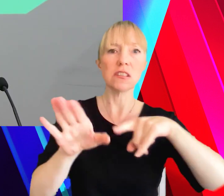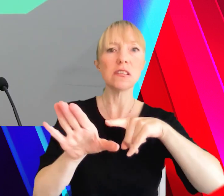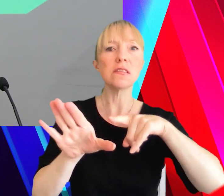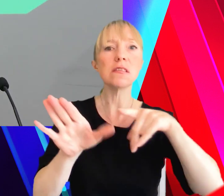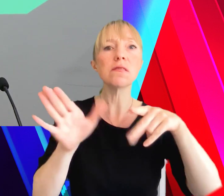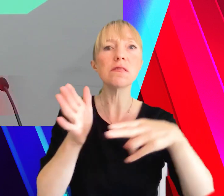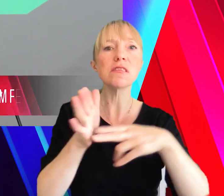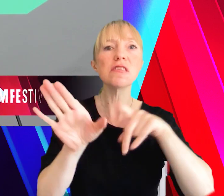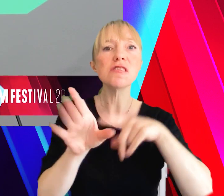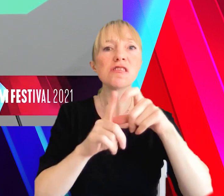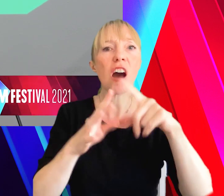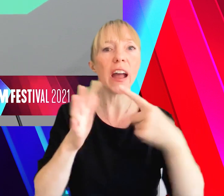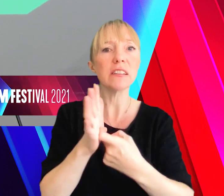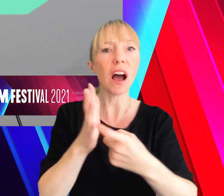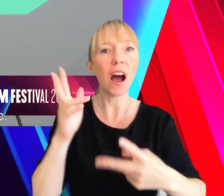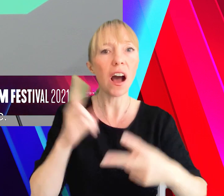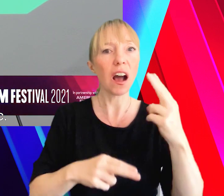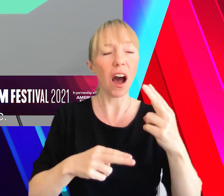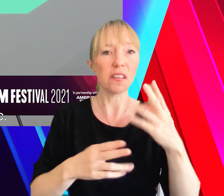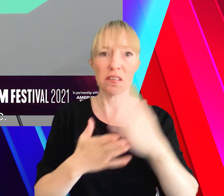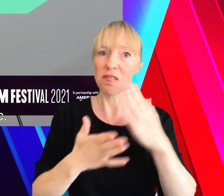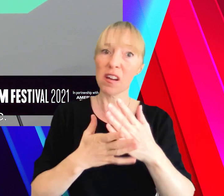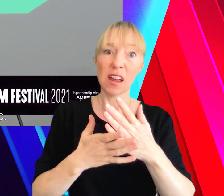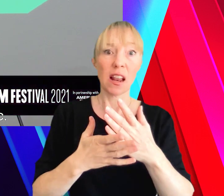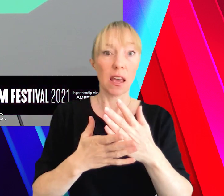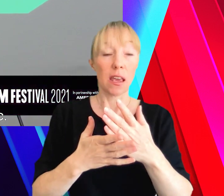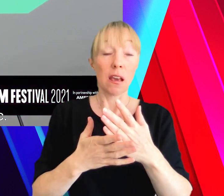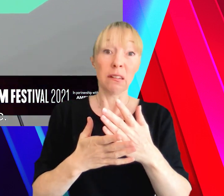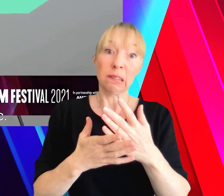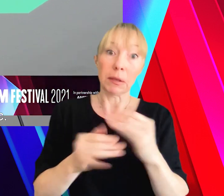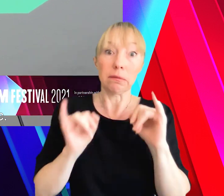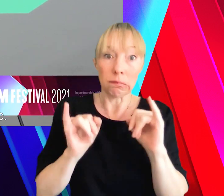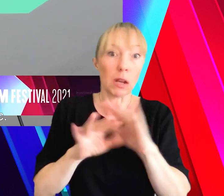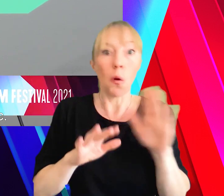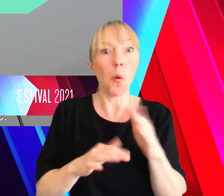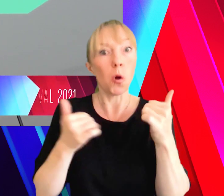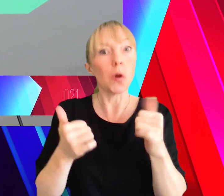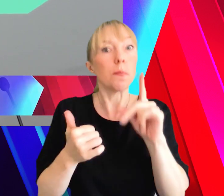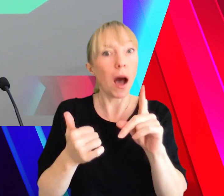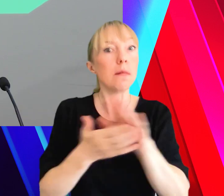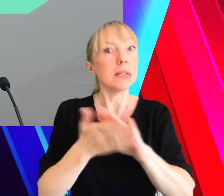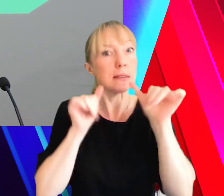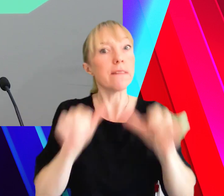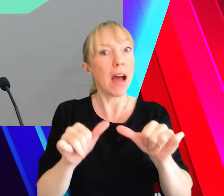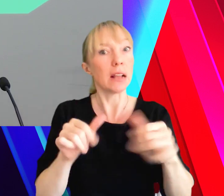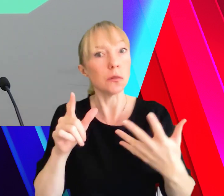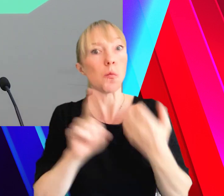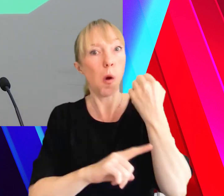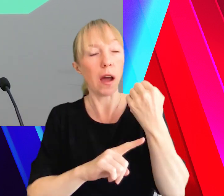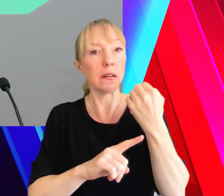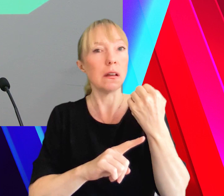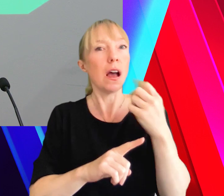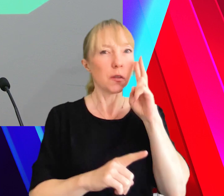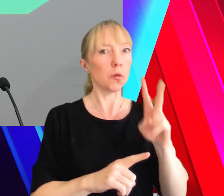was such like a huge moment for like people getting their way. And it was, well, like some of it was pretty toxic, to be fair. Like it wasn't all good.